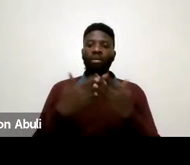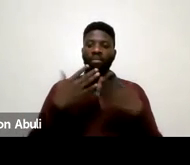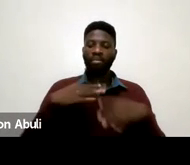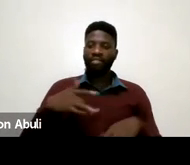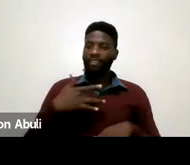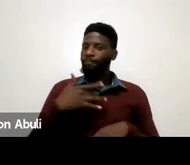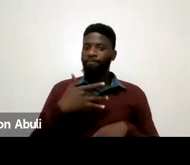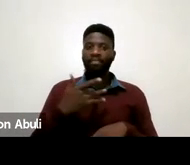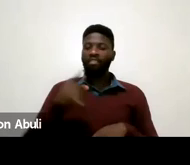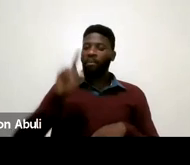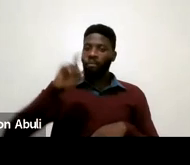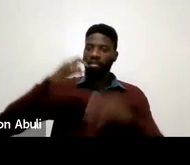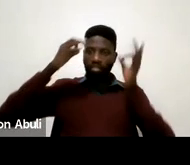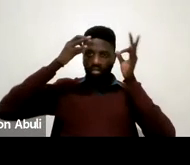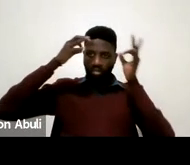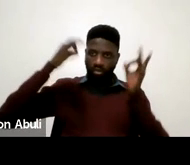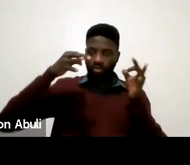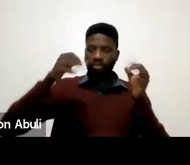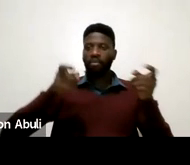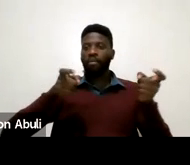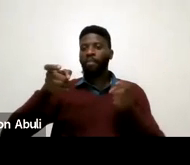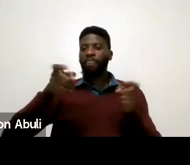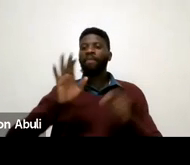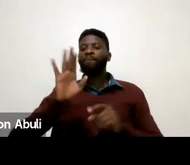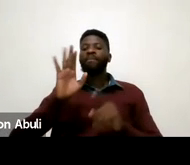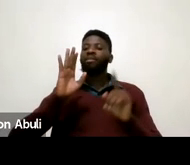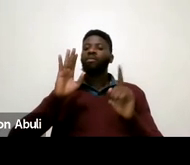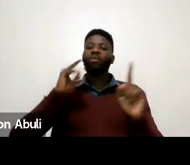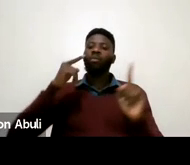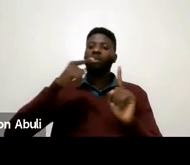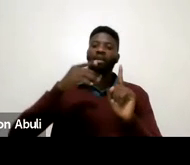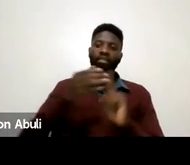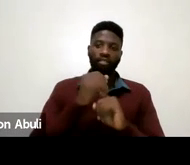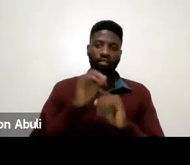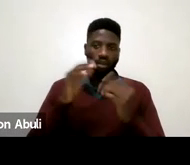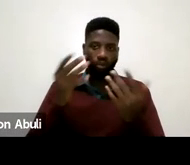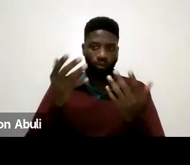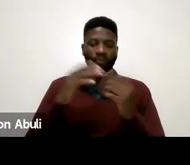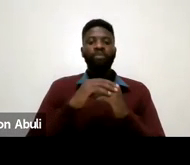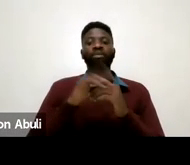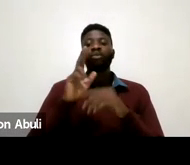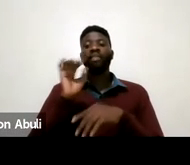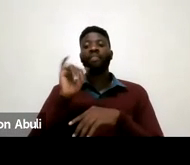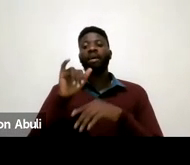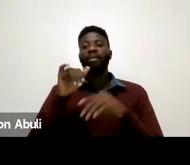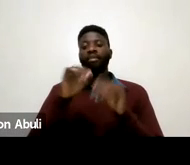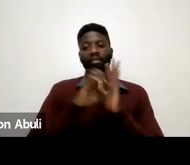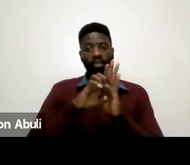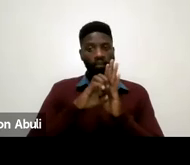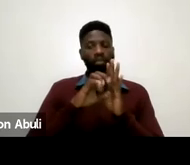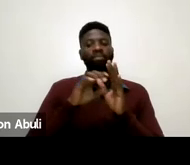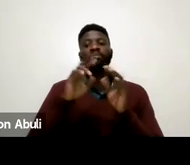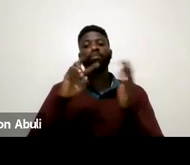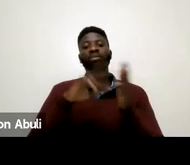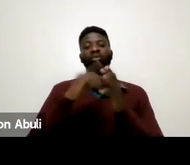to decide how to control in terms of achieving your goal. So in a nutshell, using that analogy, this is what it means